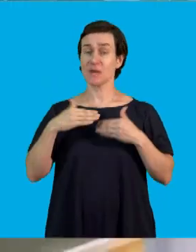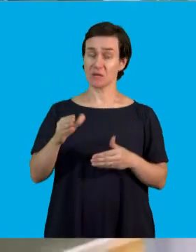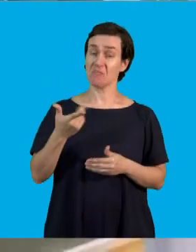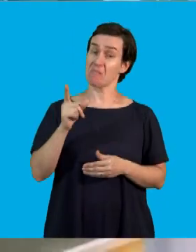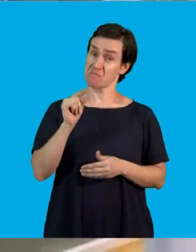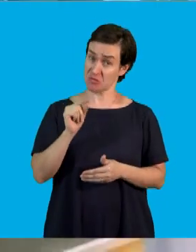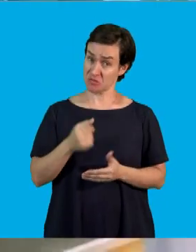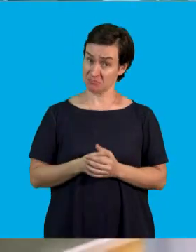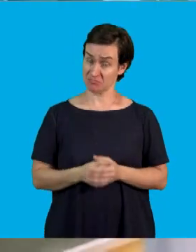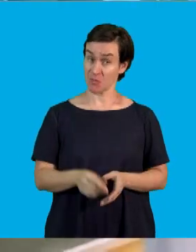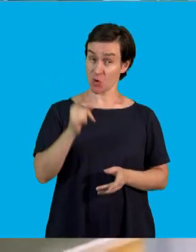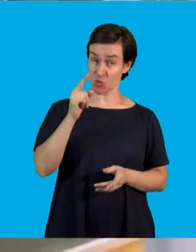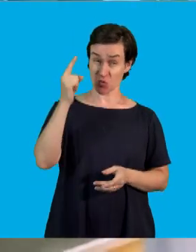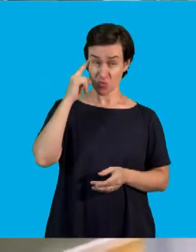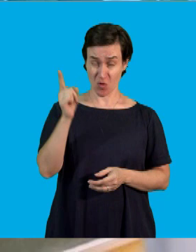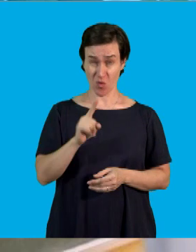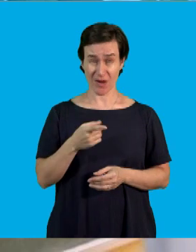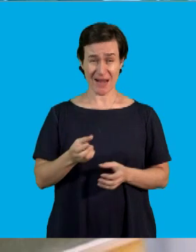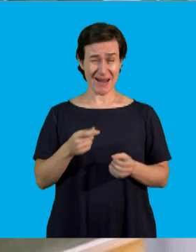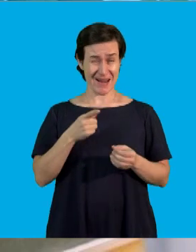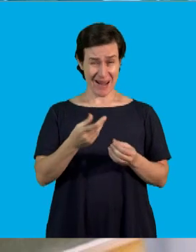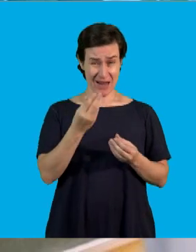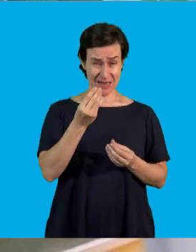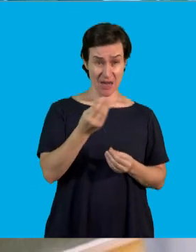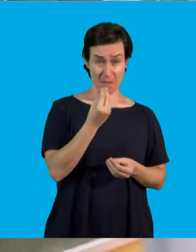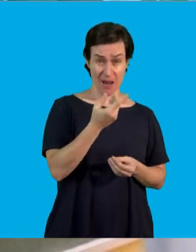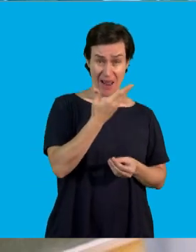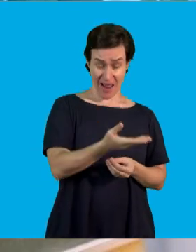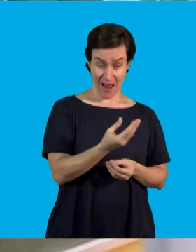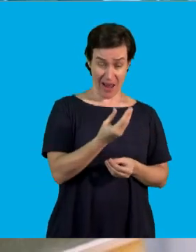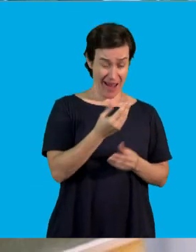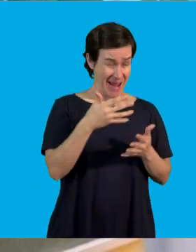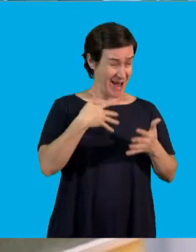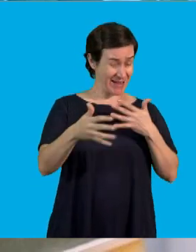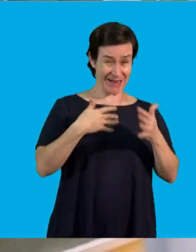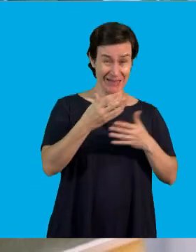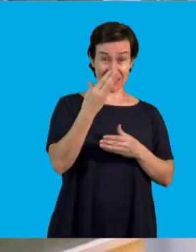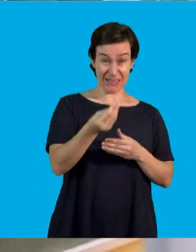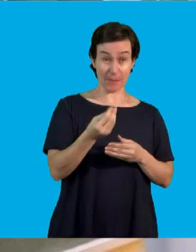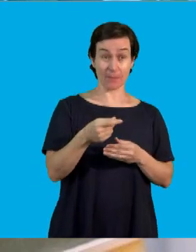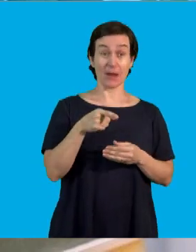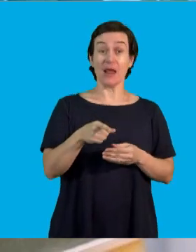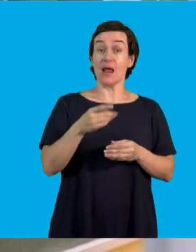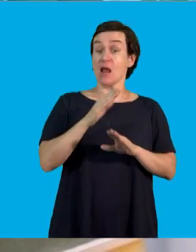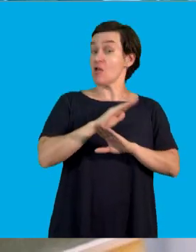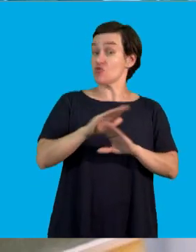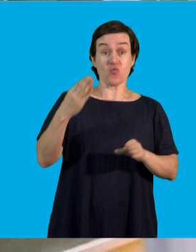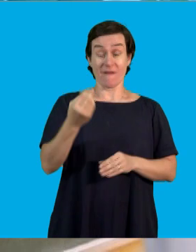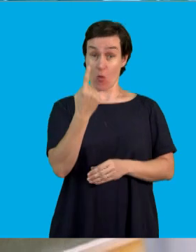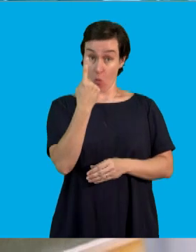fact. Did you know that there is no number that exists that does not have 1 as a